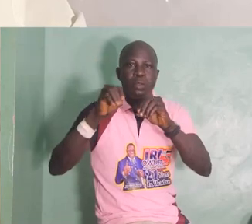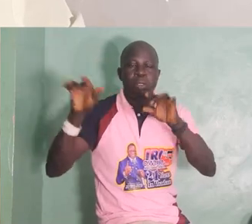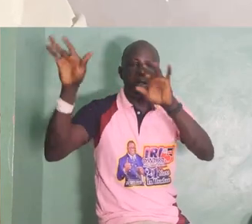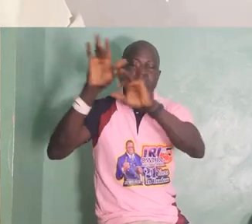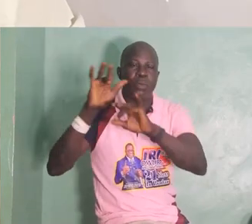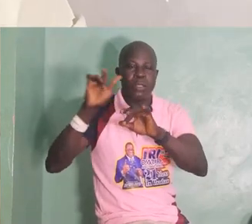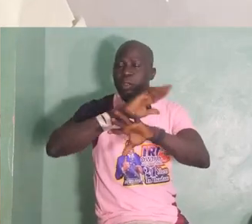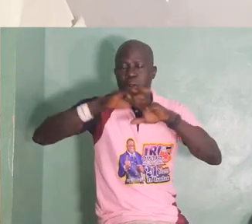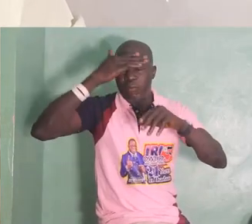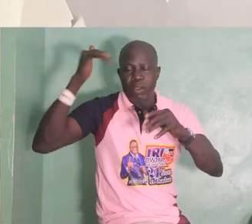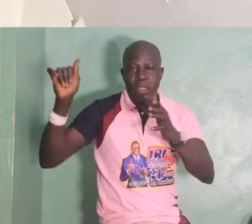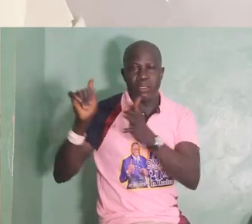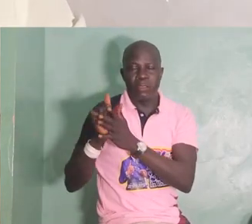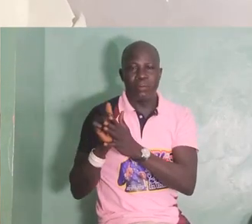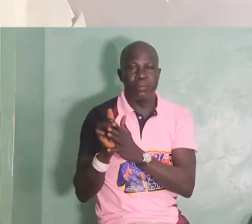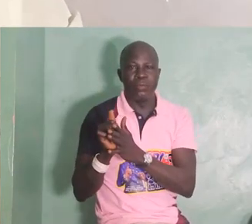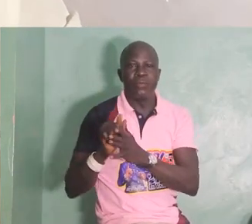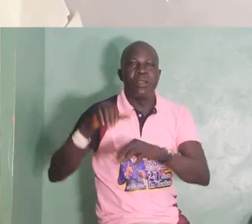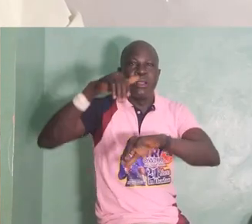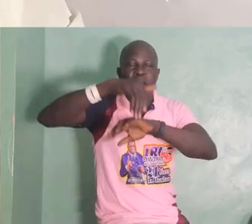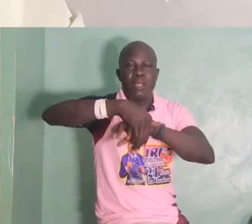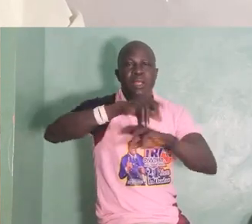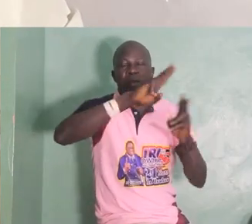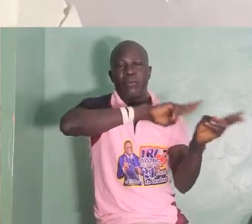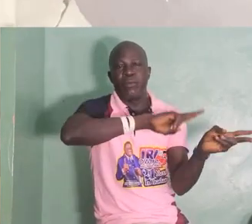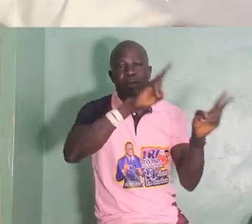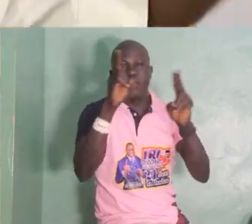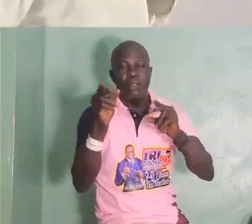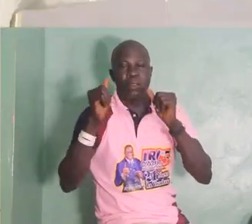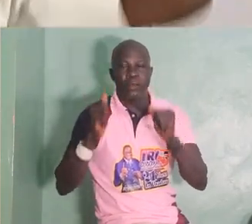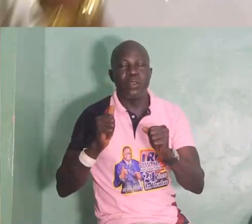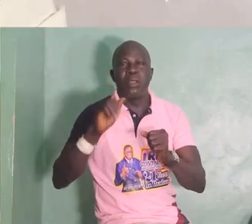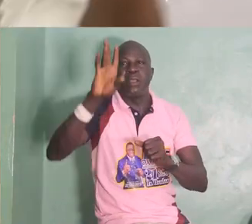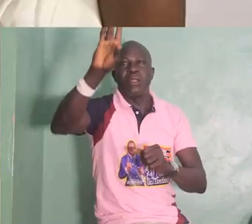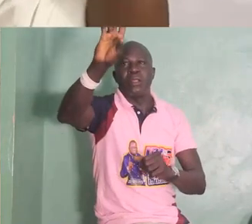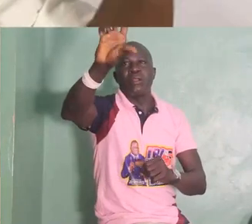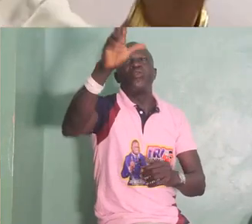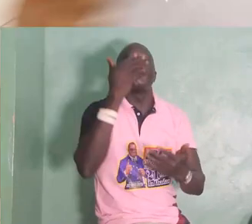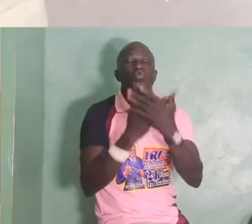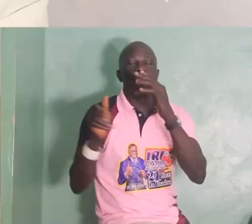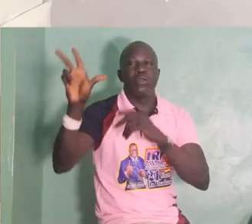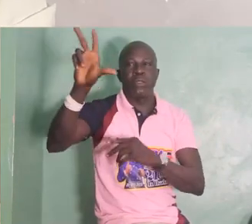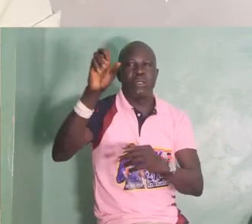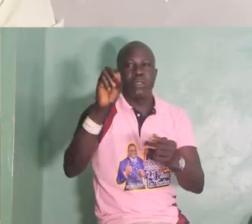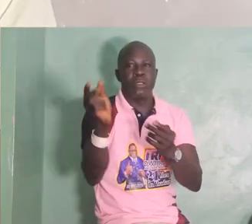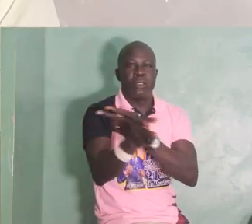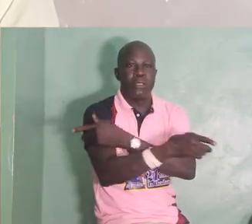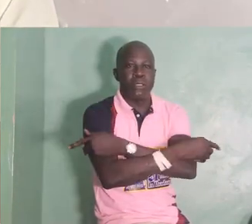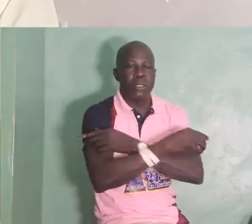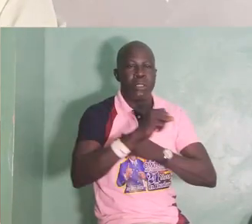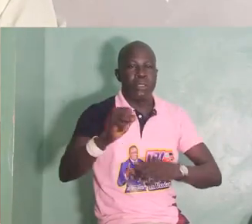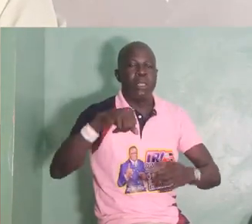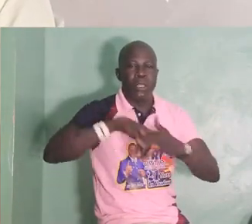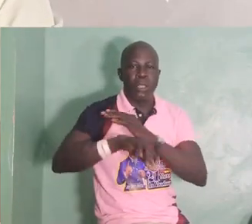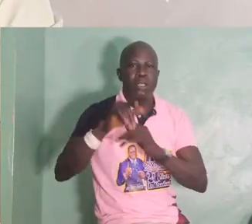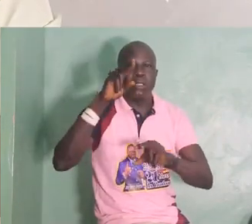you? Amen. Don't forget. It's so you the powerful vision. Oh, boy. Don't my visa. You to take place for 30 days. Ne